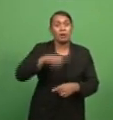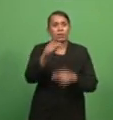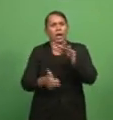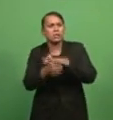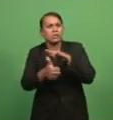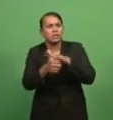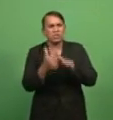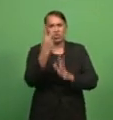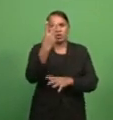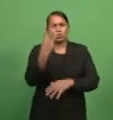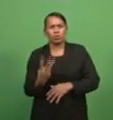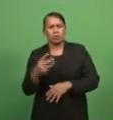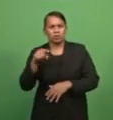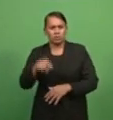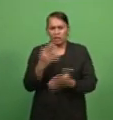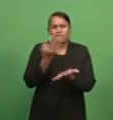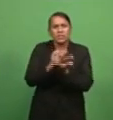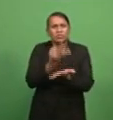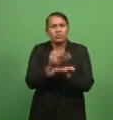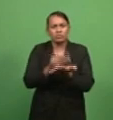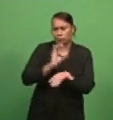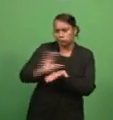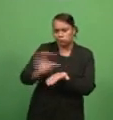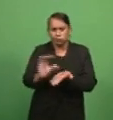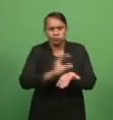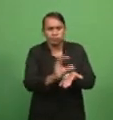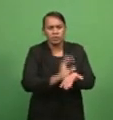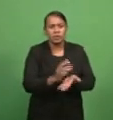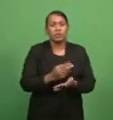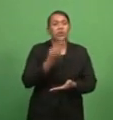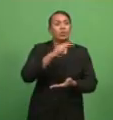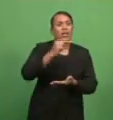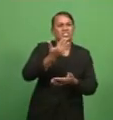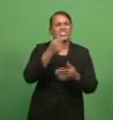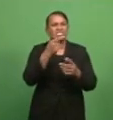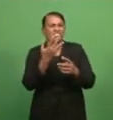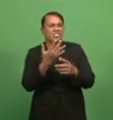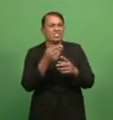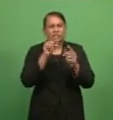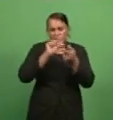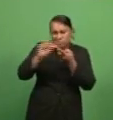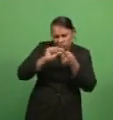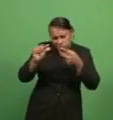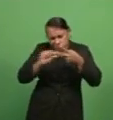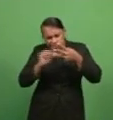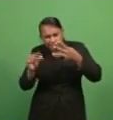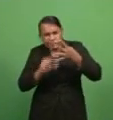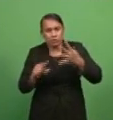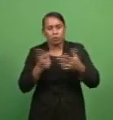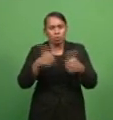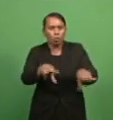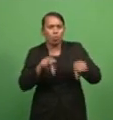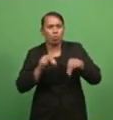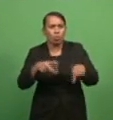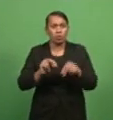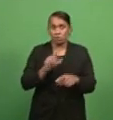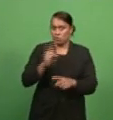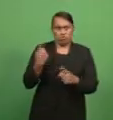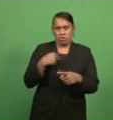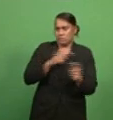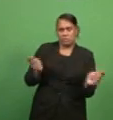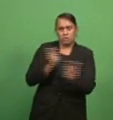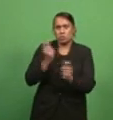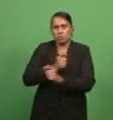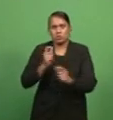over 23 grounds of withdrawals. But as part of the reform, we have made sure that enough balances are protected for